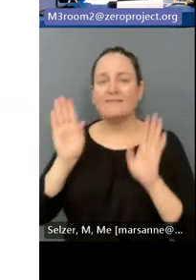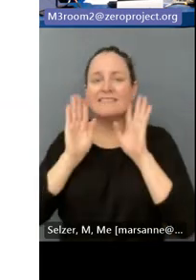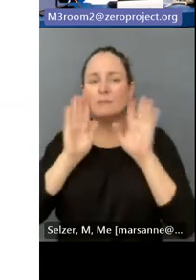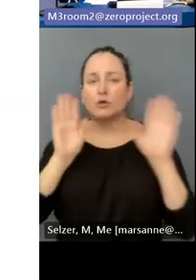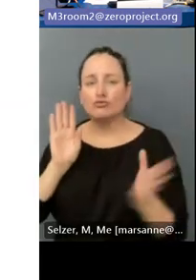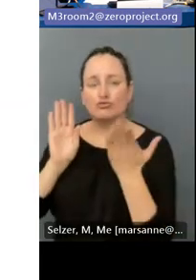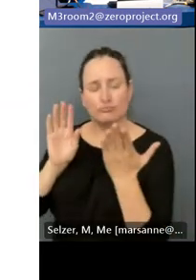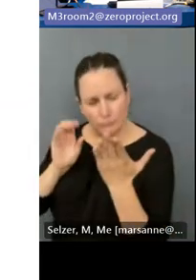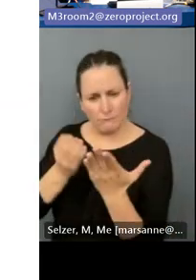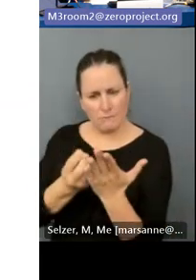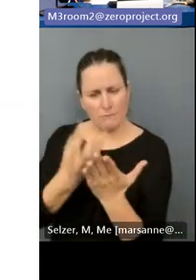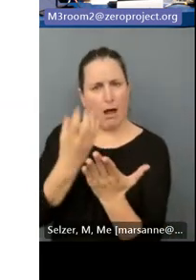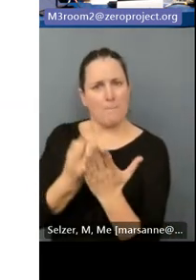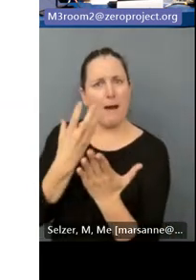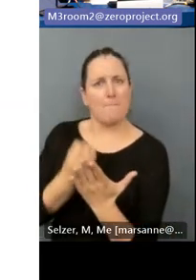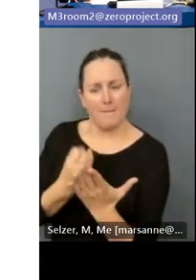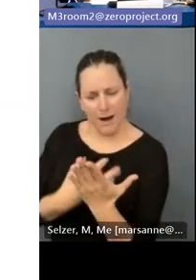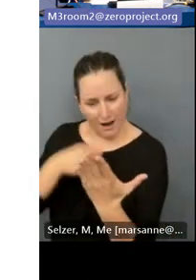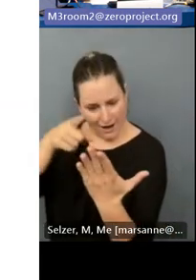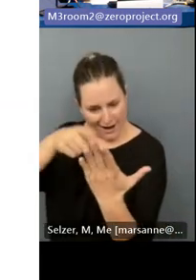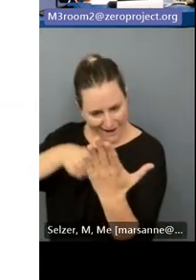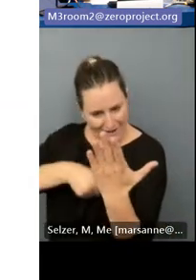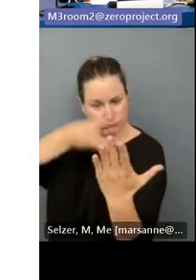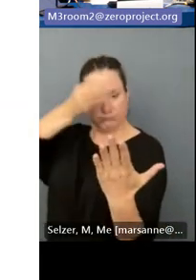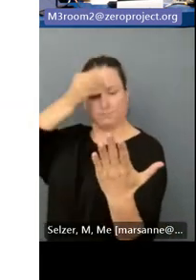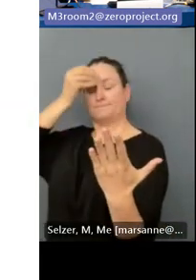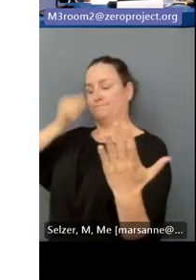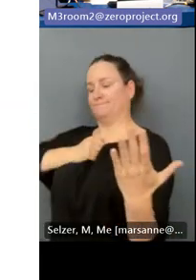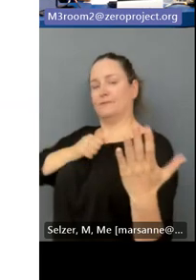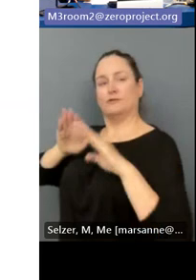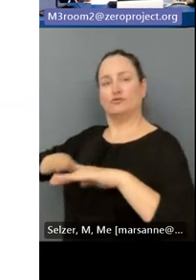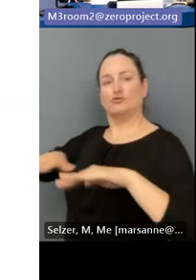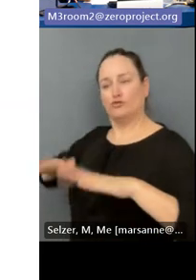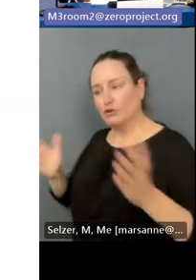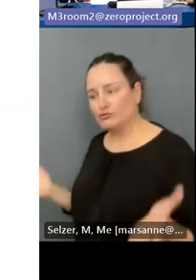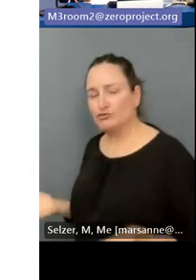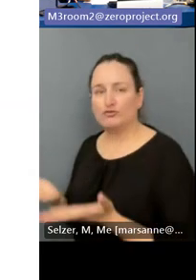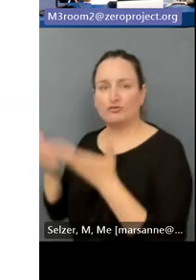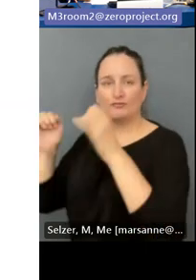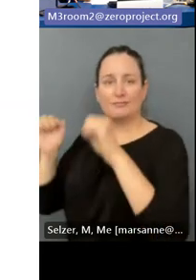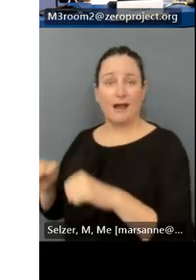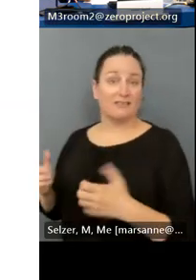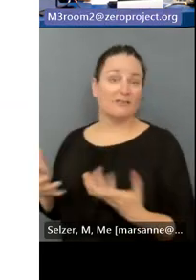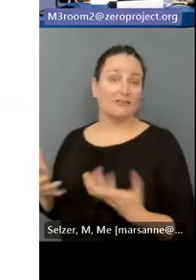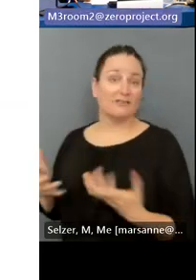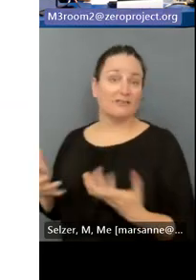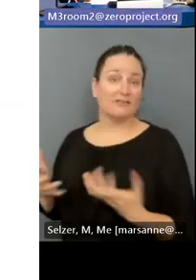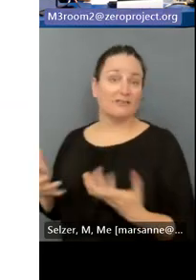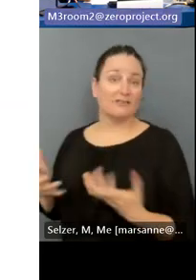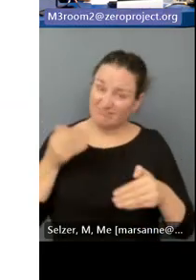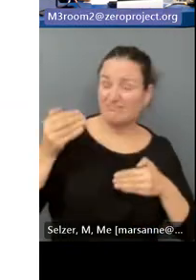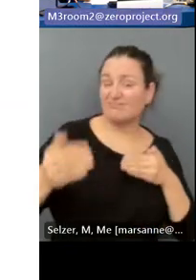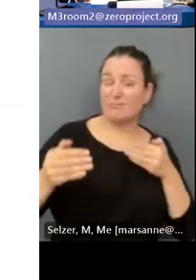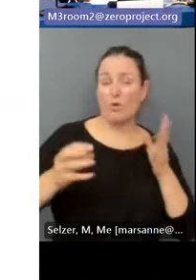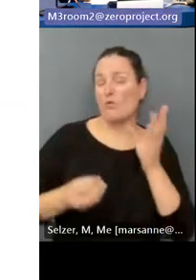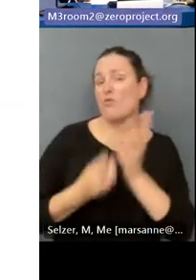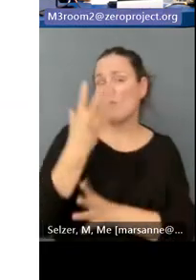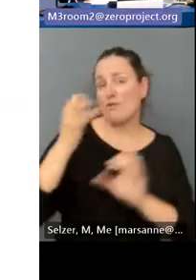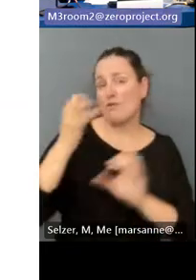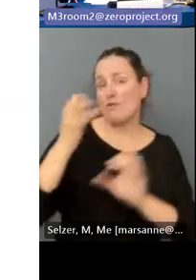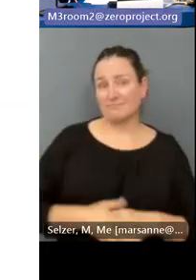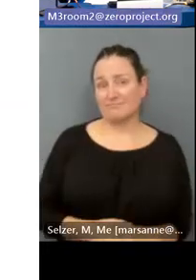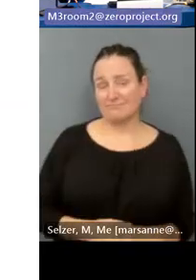their rearing and nurturing of their children, and hopefully makes their lives better and easier. So that concludes it. Again, I